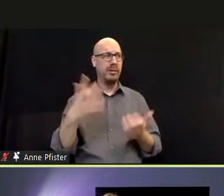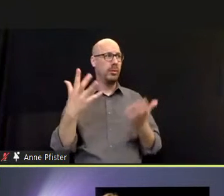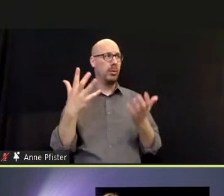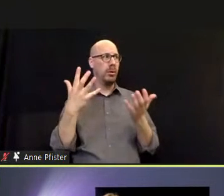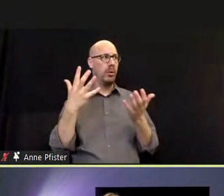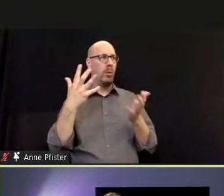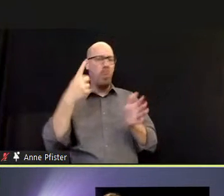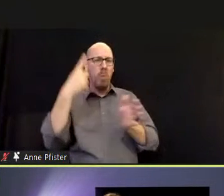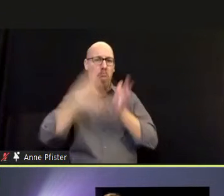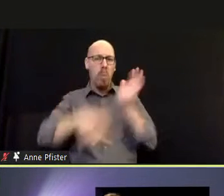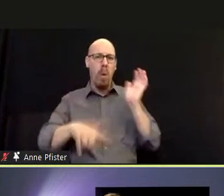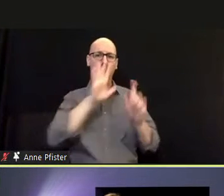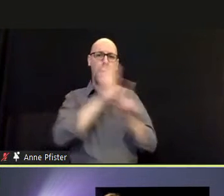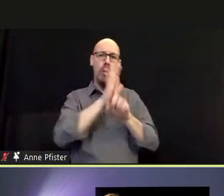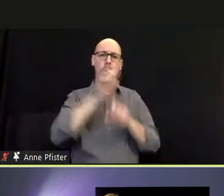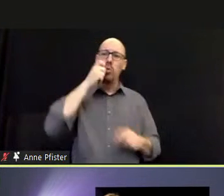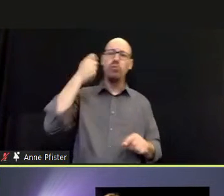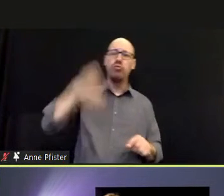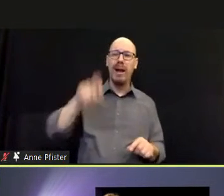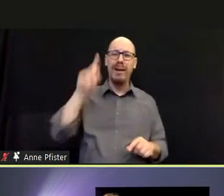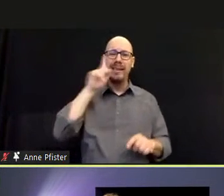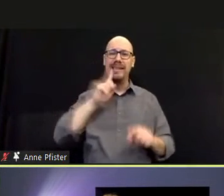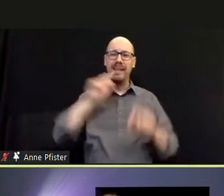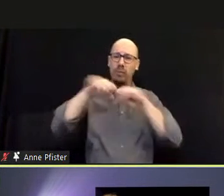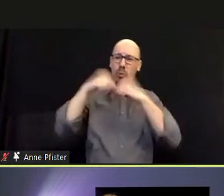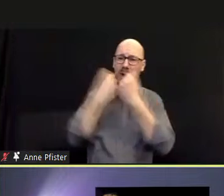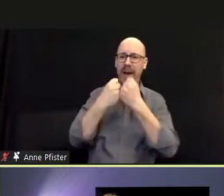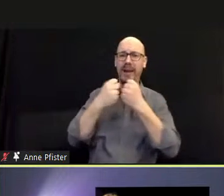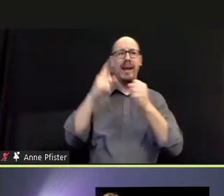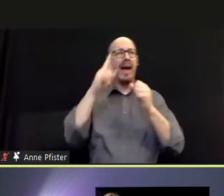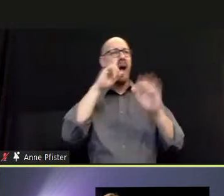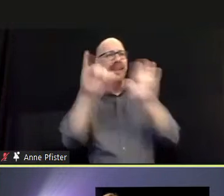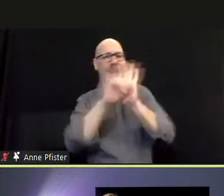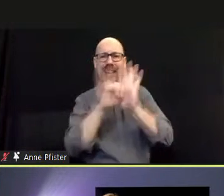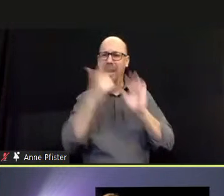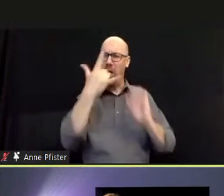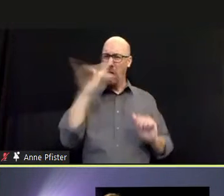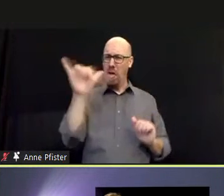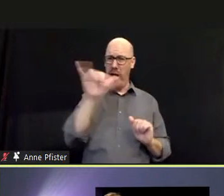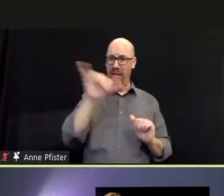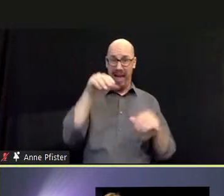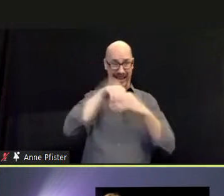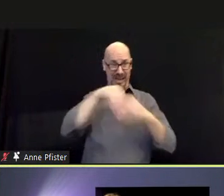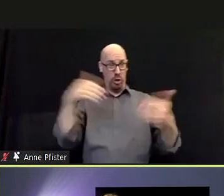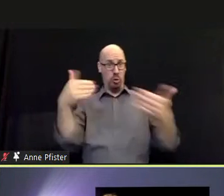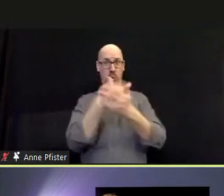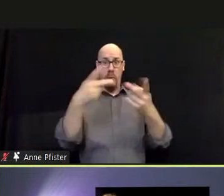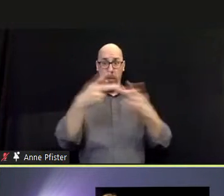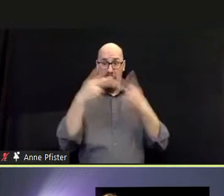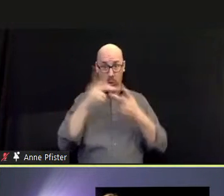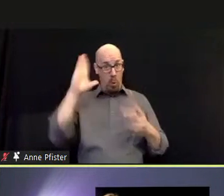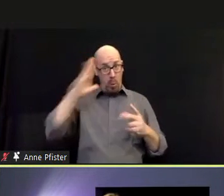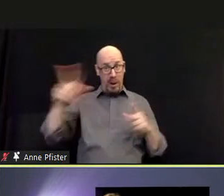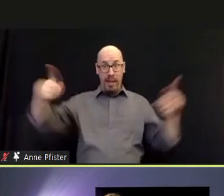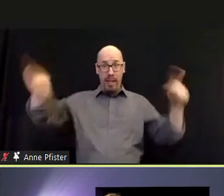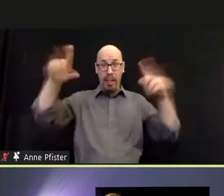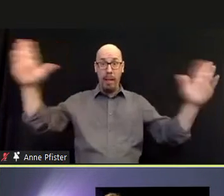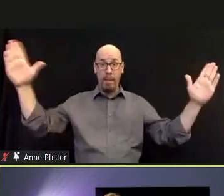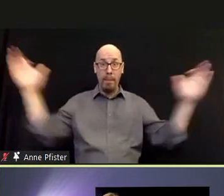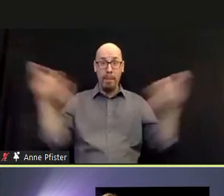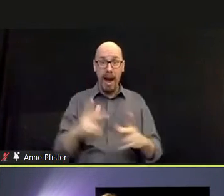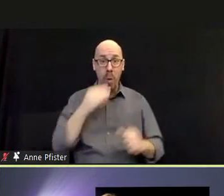deaf sociality and identity will become in these new locations. Will they return home? Will